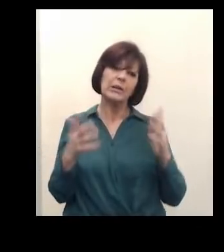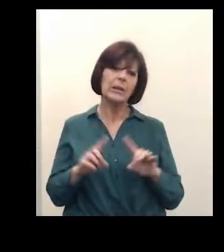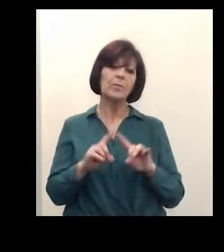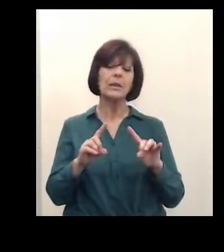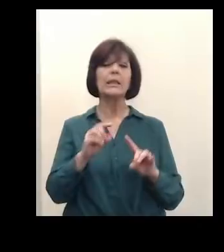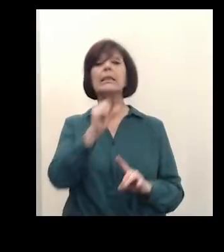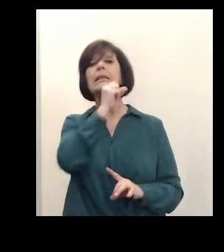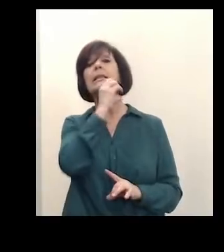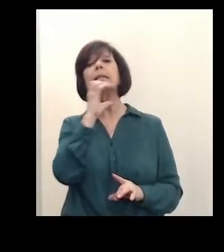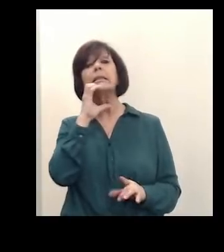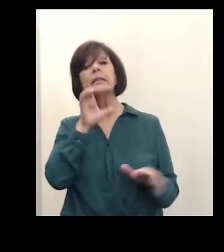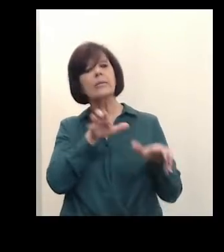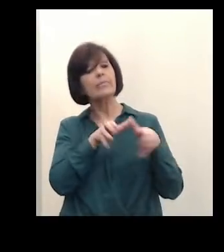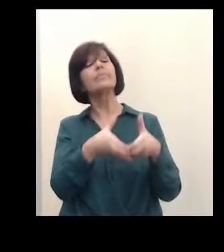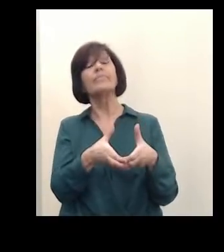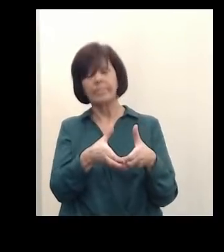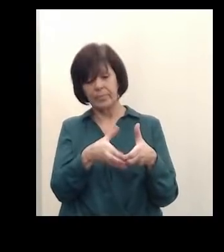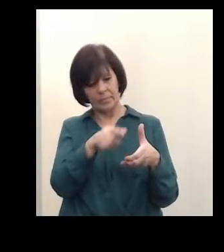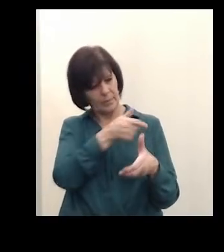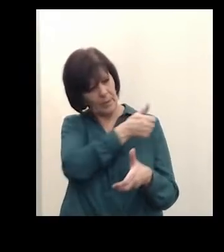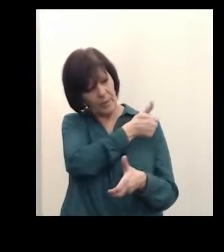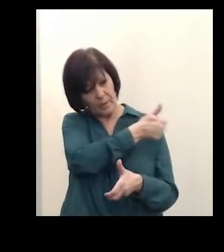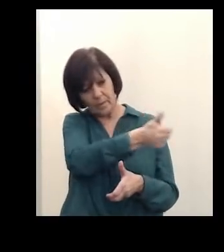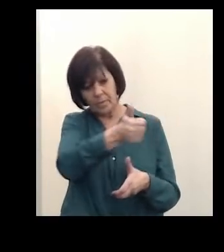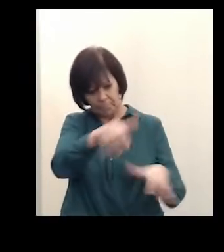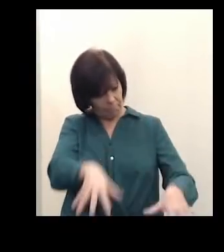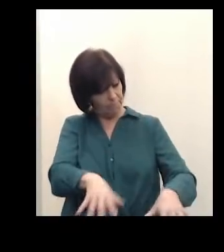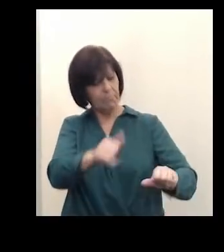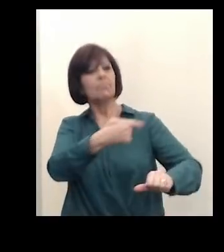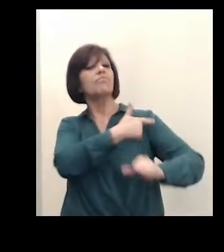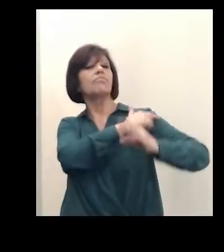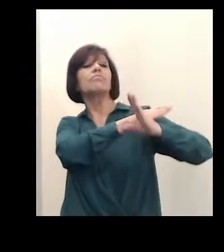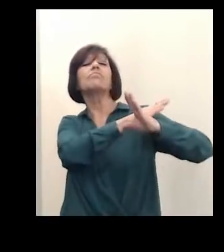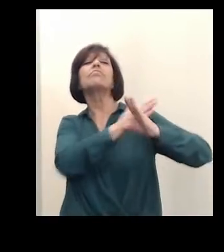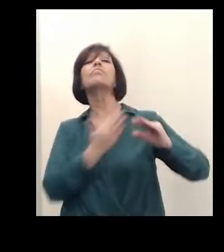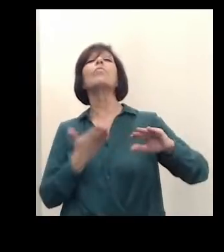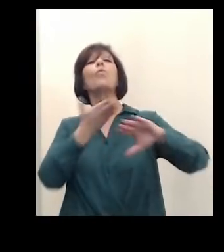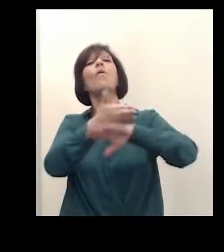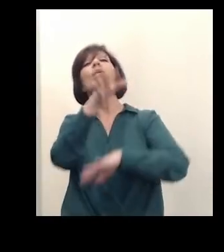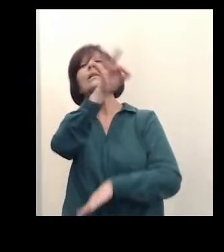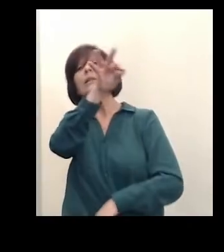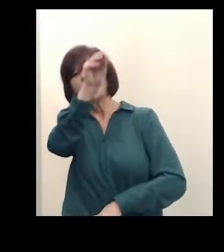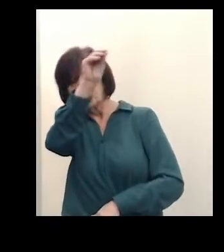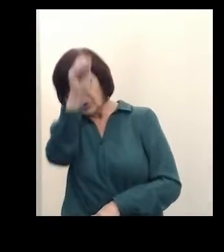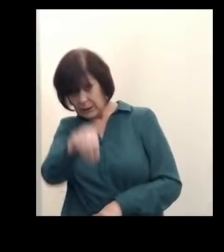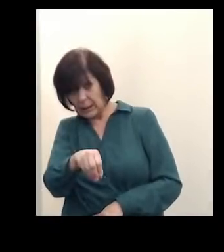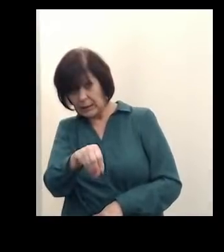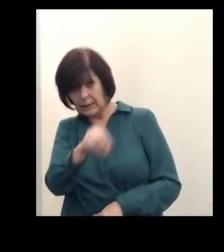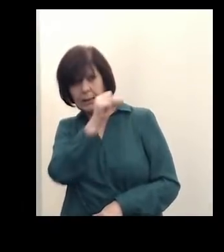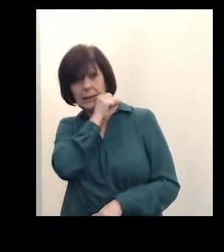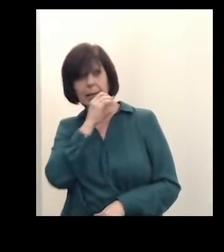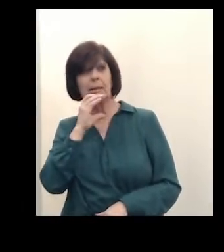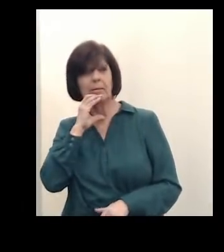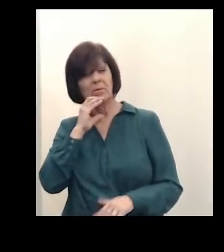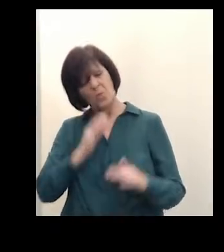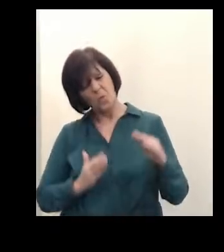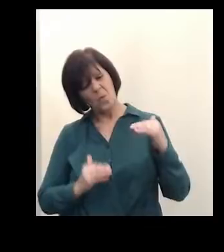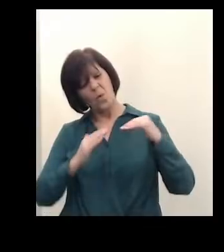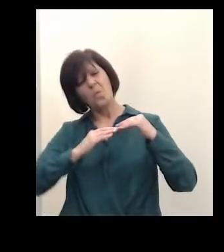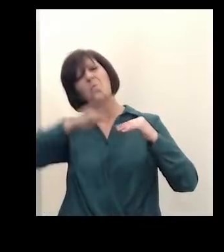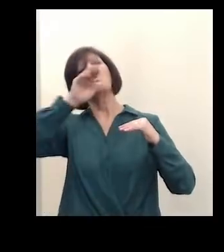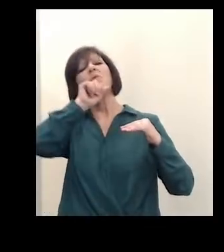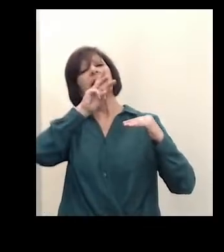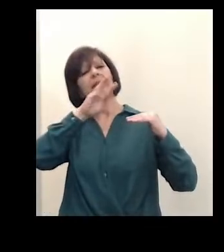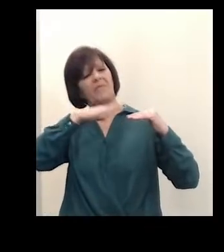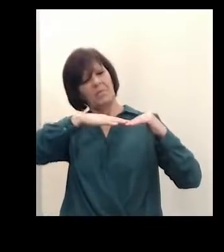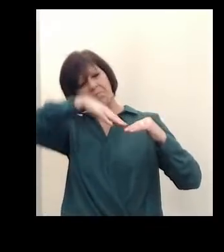population has really taken it upon themselves to be vaccinated. More than 99% of the 65 to 74-year-olds in Erie